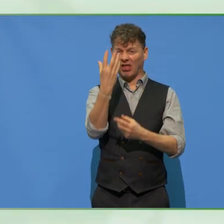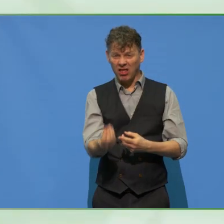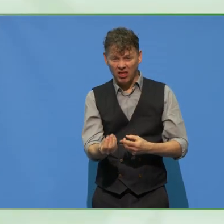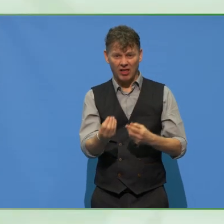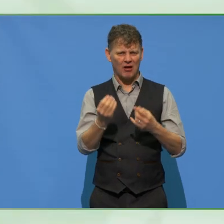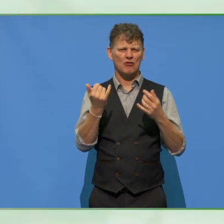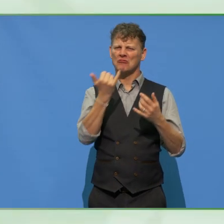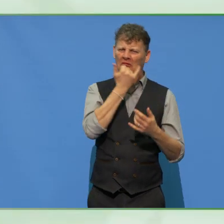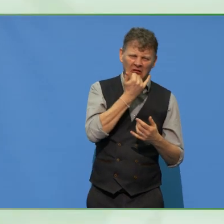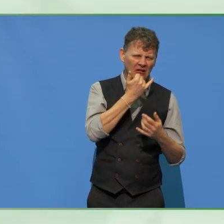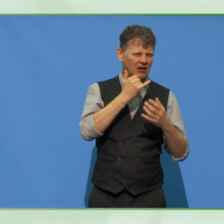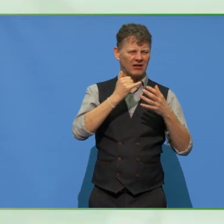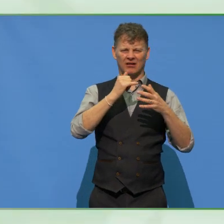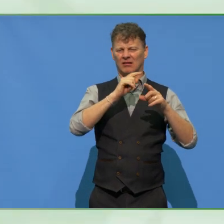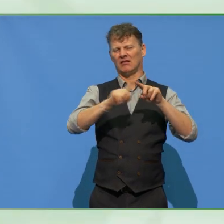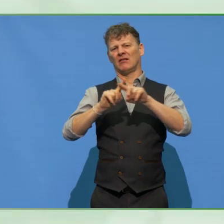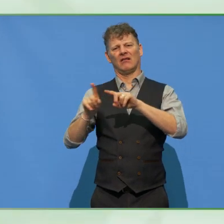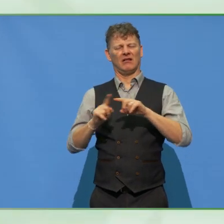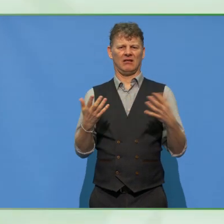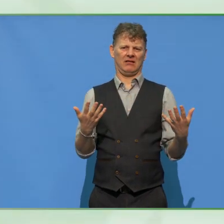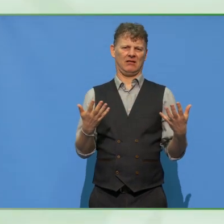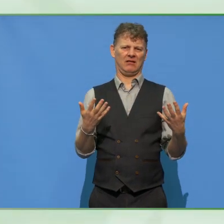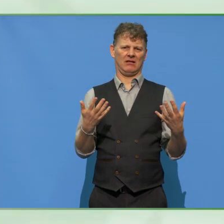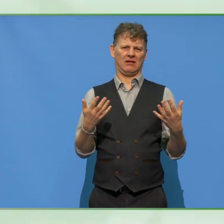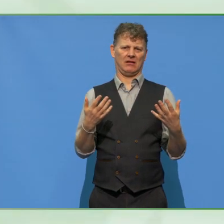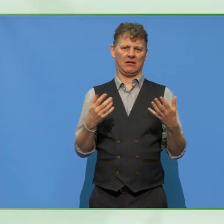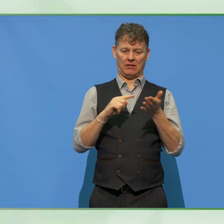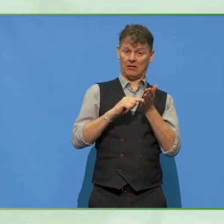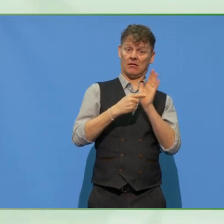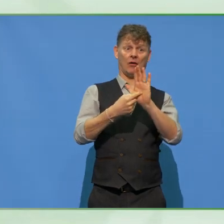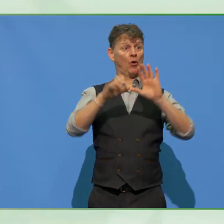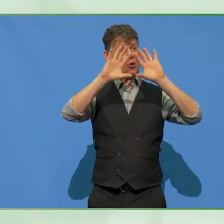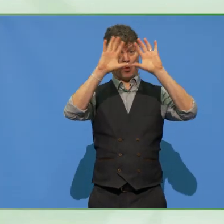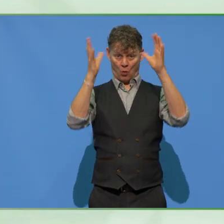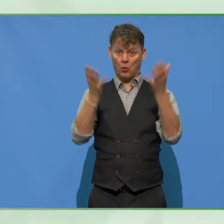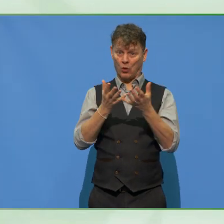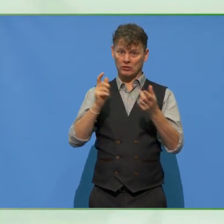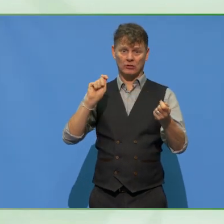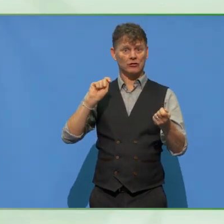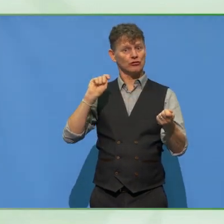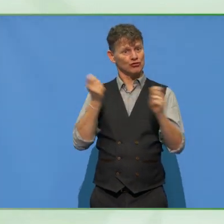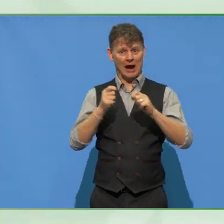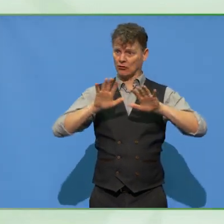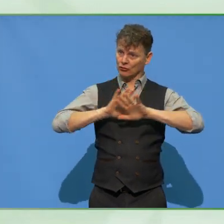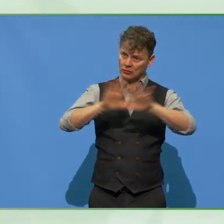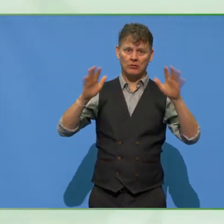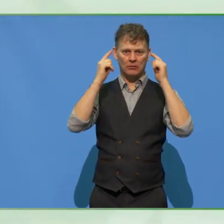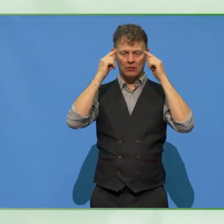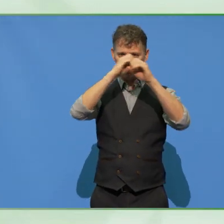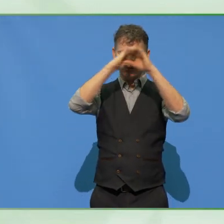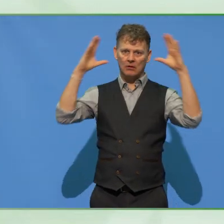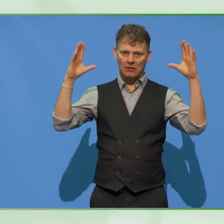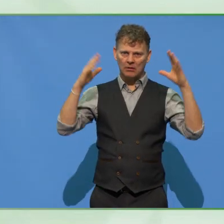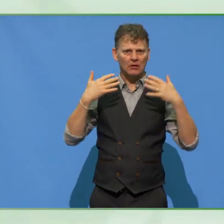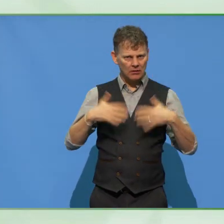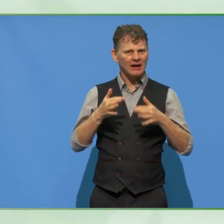What we see and what we don't see determines into what comes into our mind.